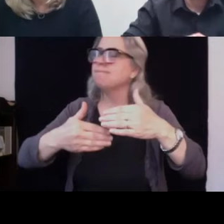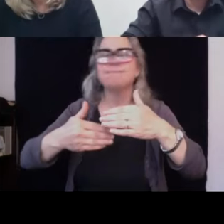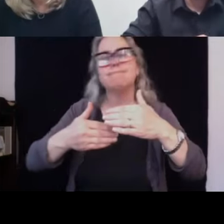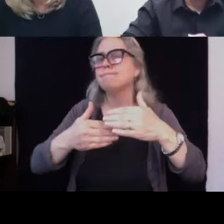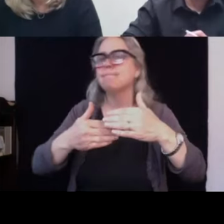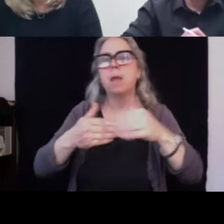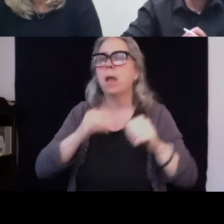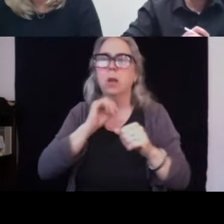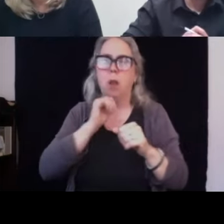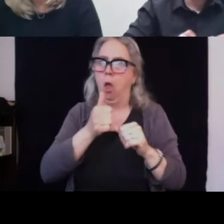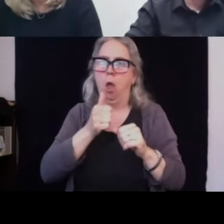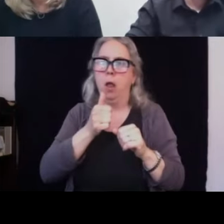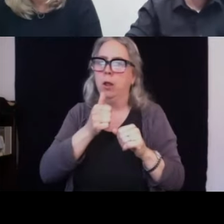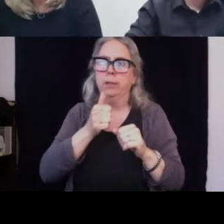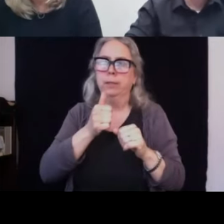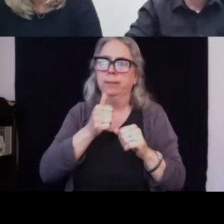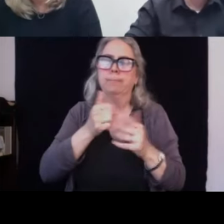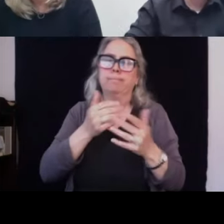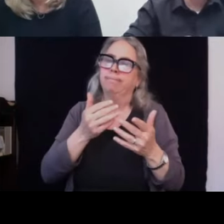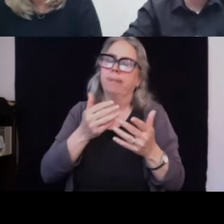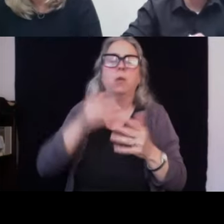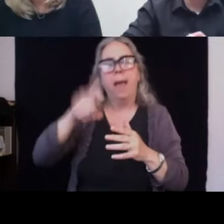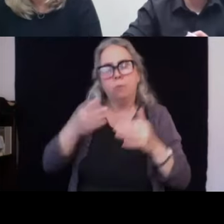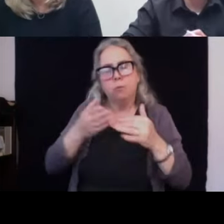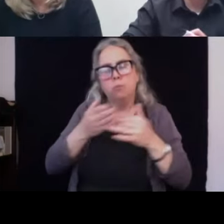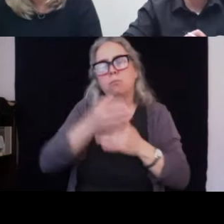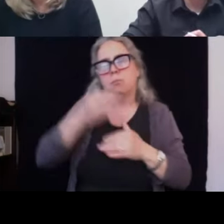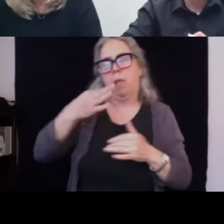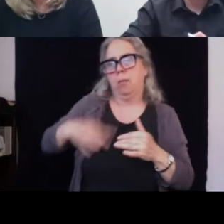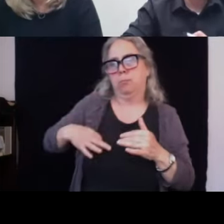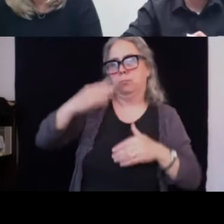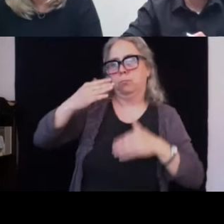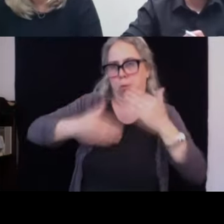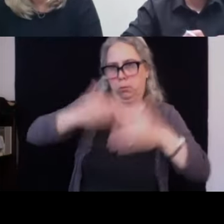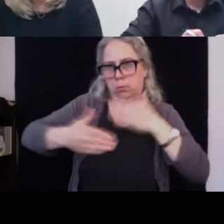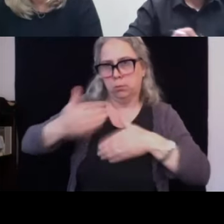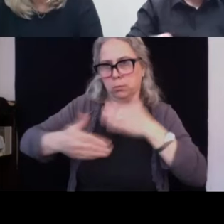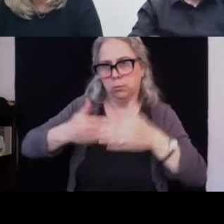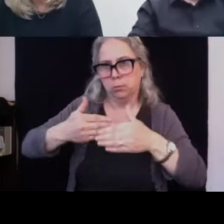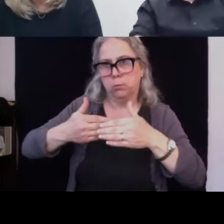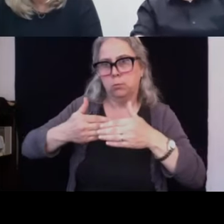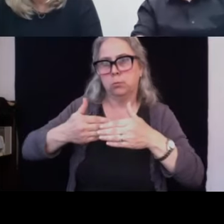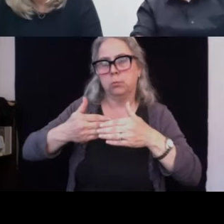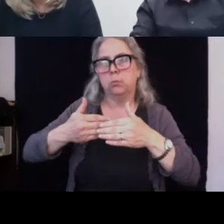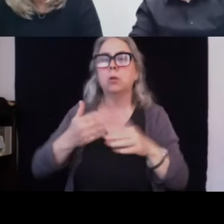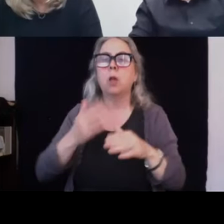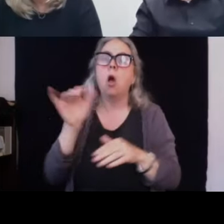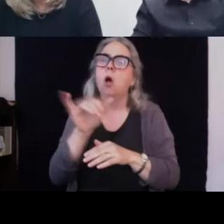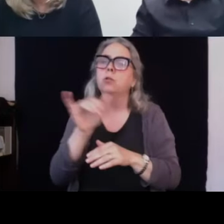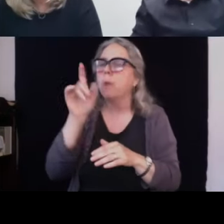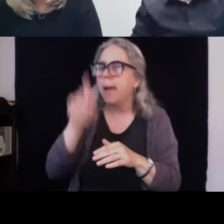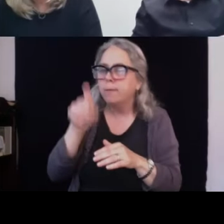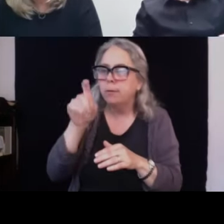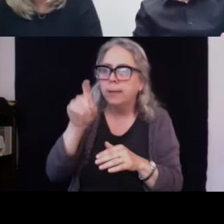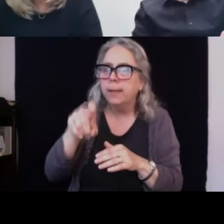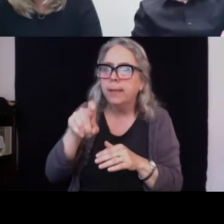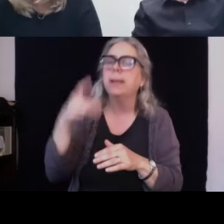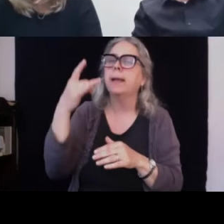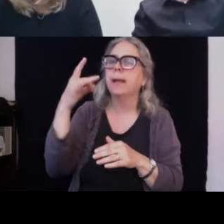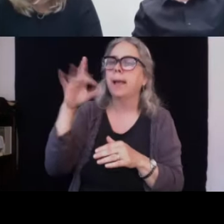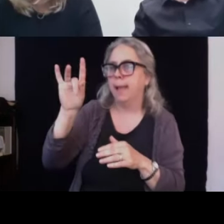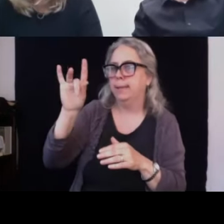adult. That is a myth. You have to go through the eligibility process, and you also have to be 18